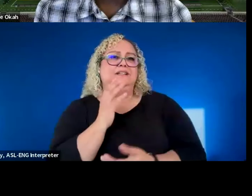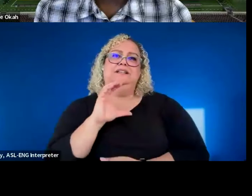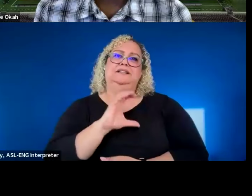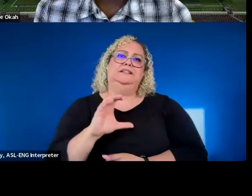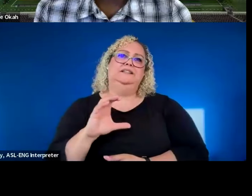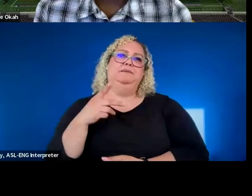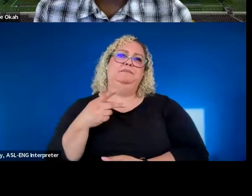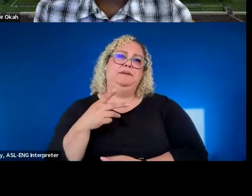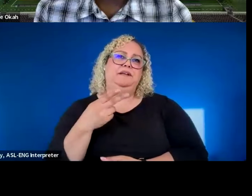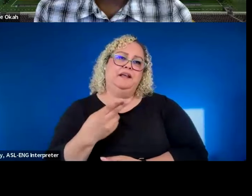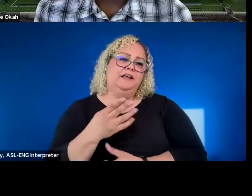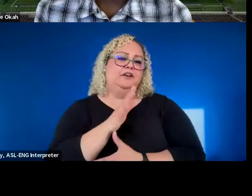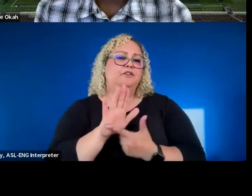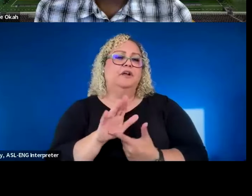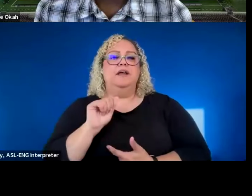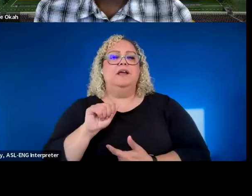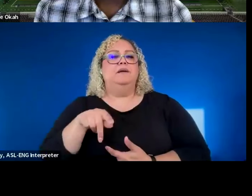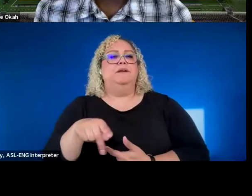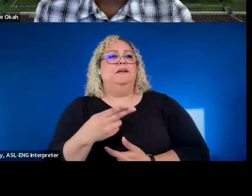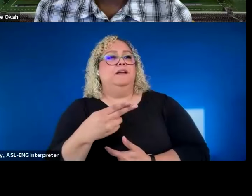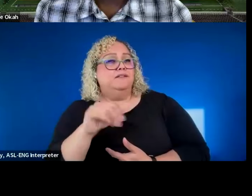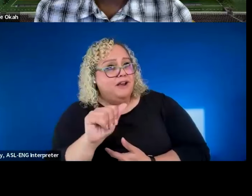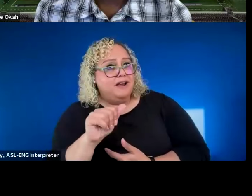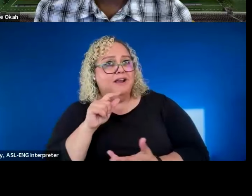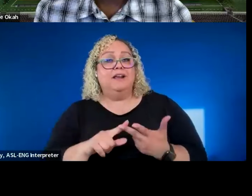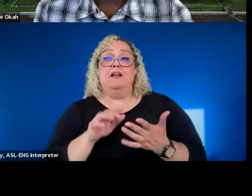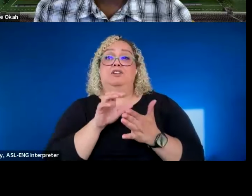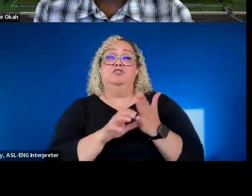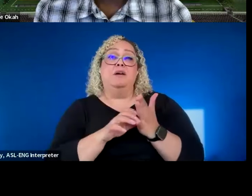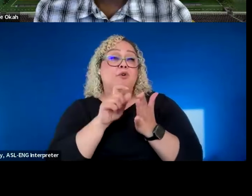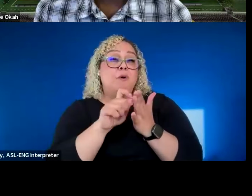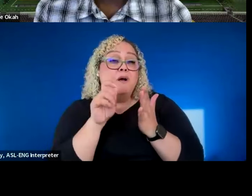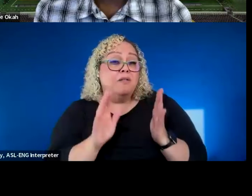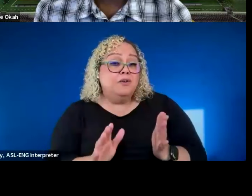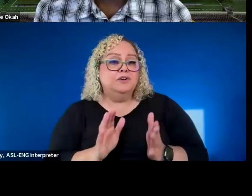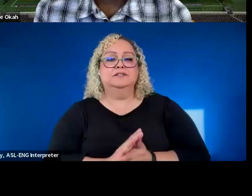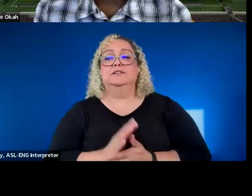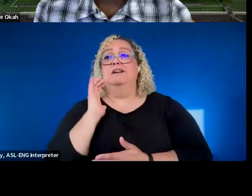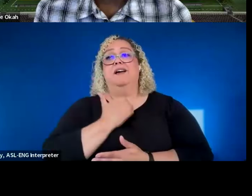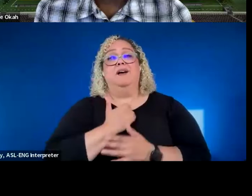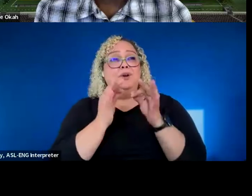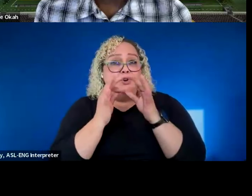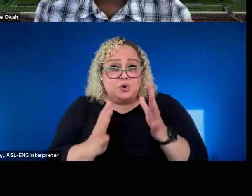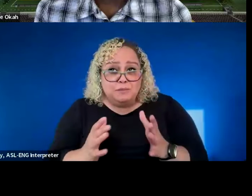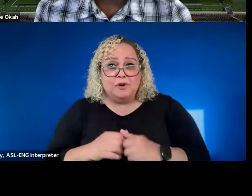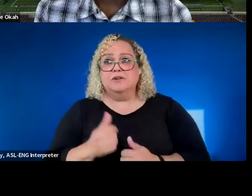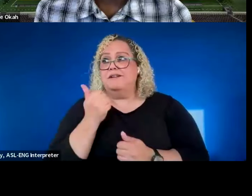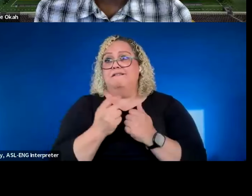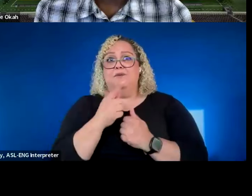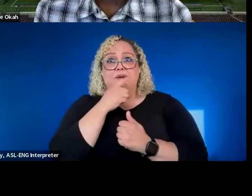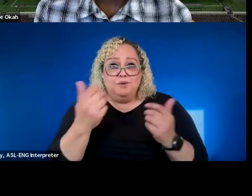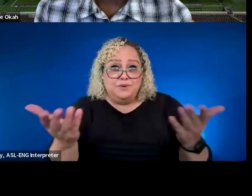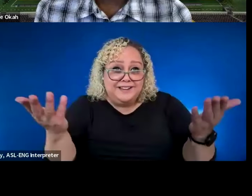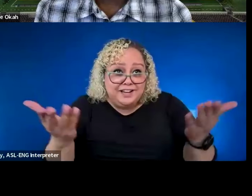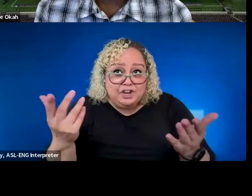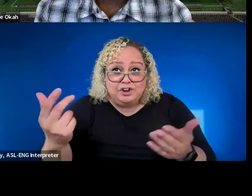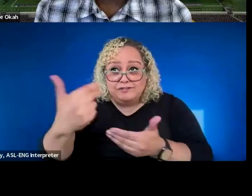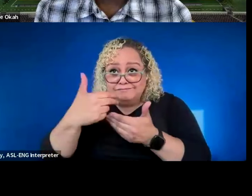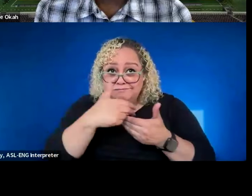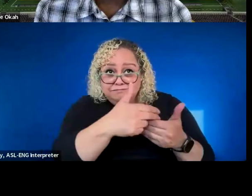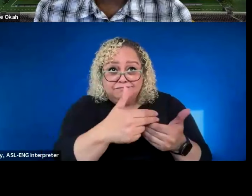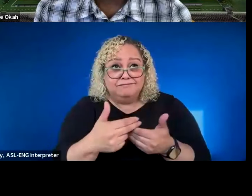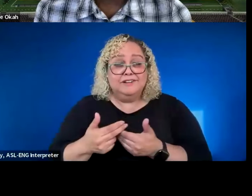APHA, to the chapter authors, our interpreters, everyone who attended,